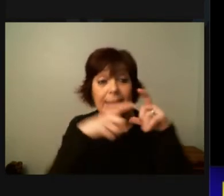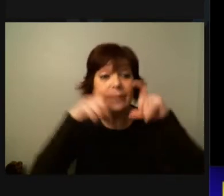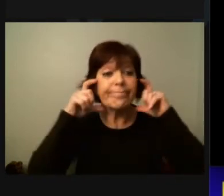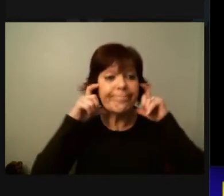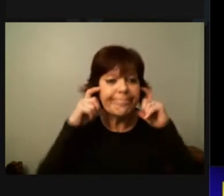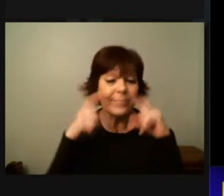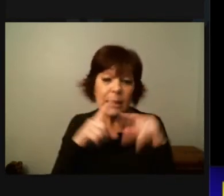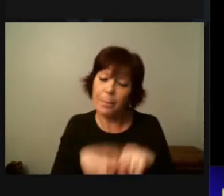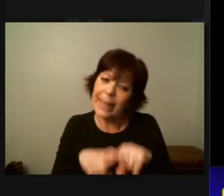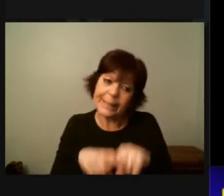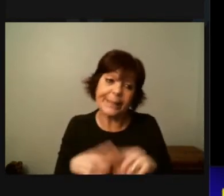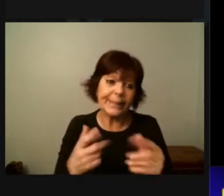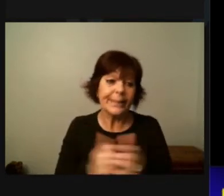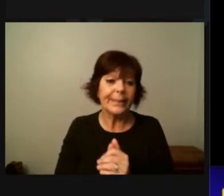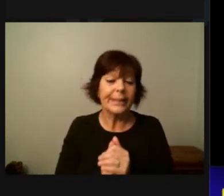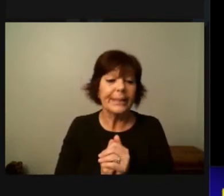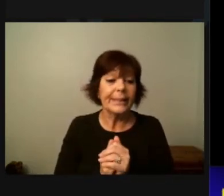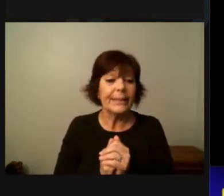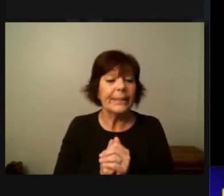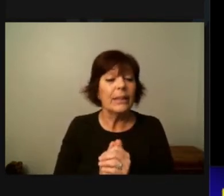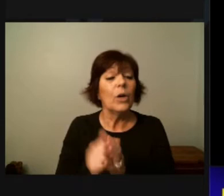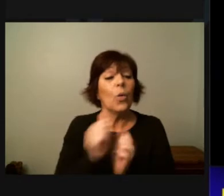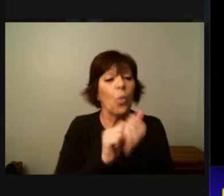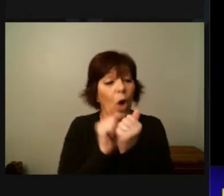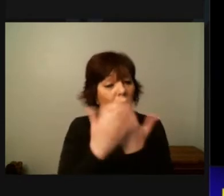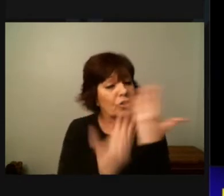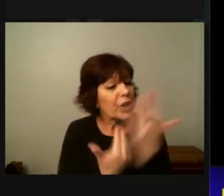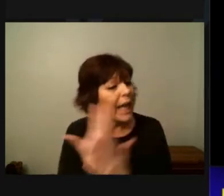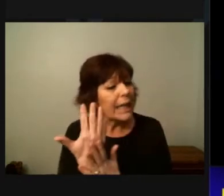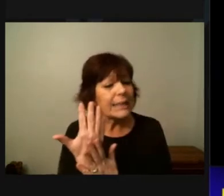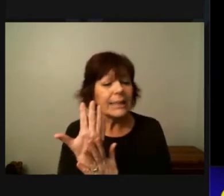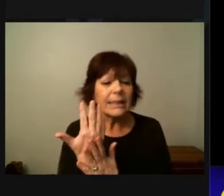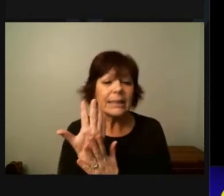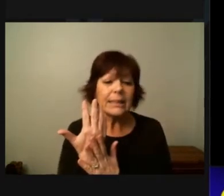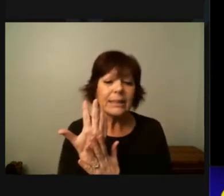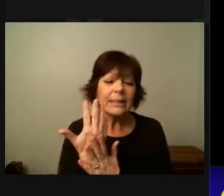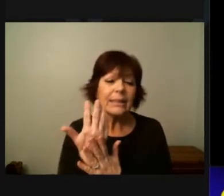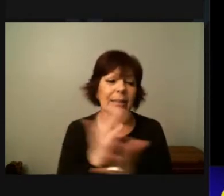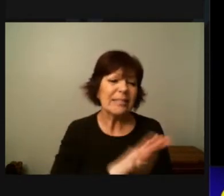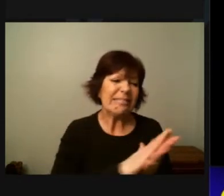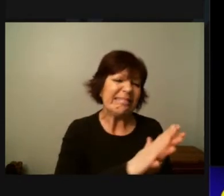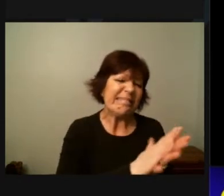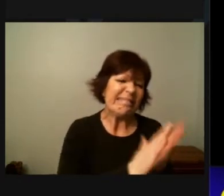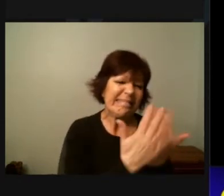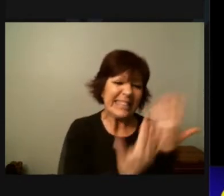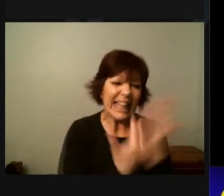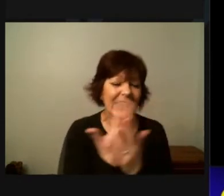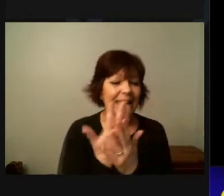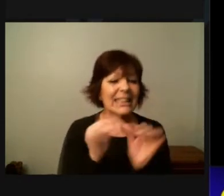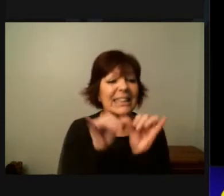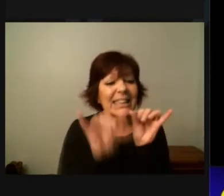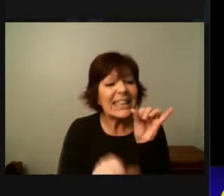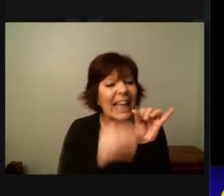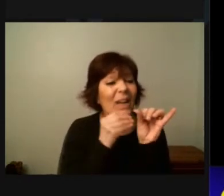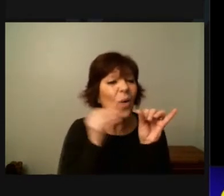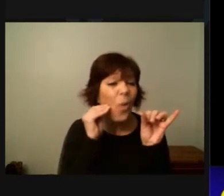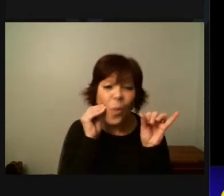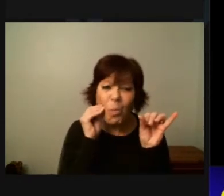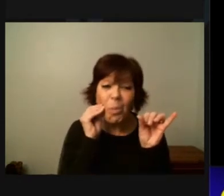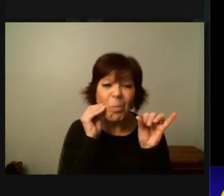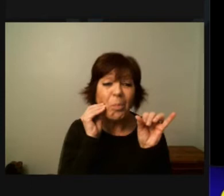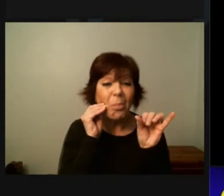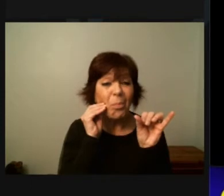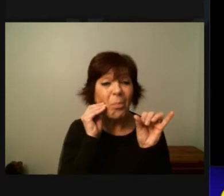where you're going. And wash your hands and use some hand sanitizer and stay home when you don't need to